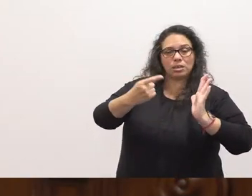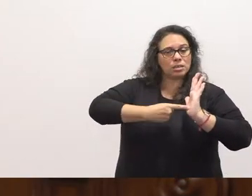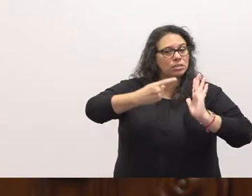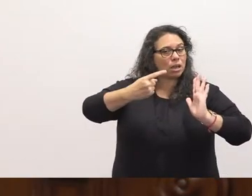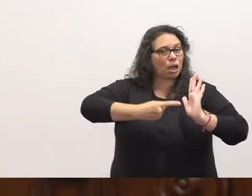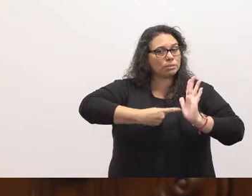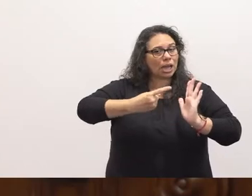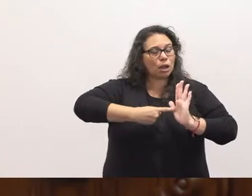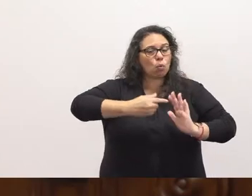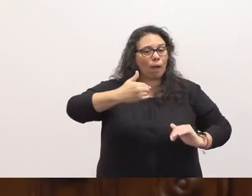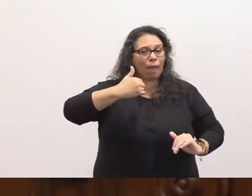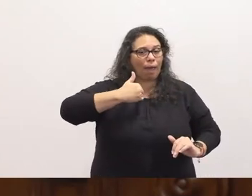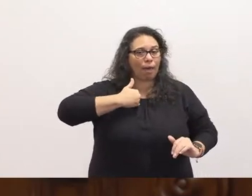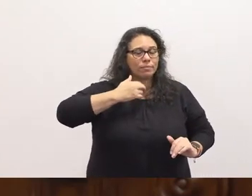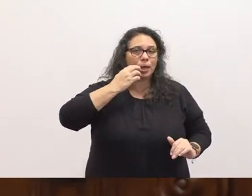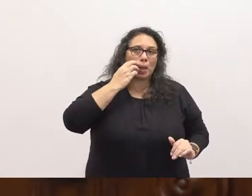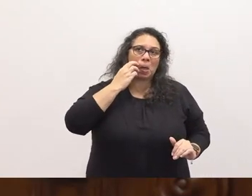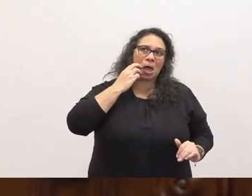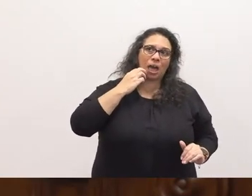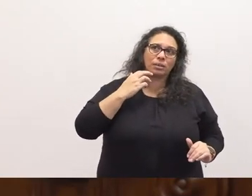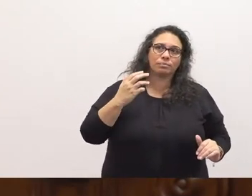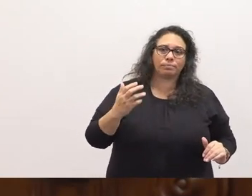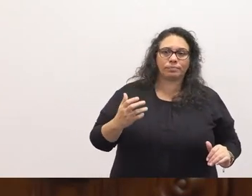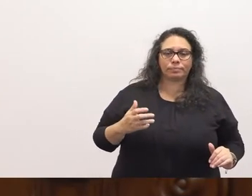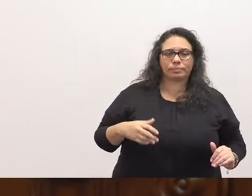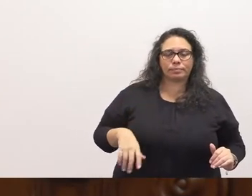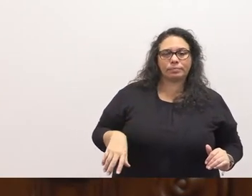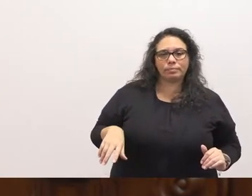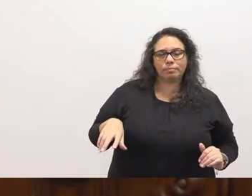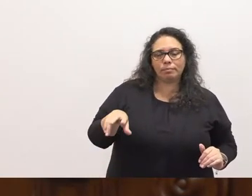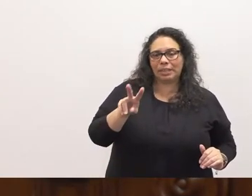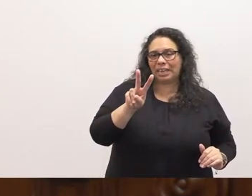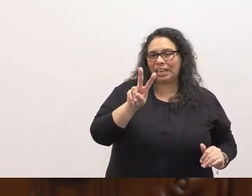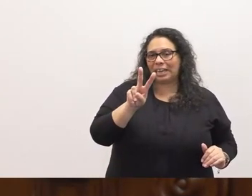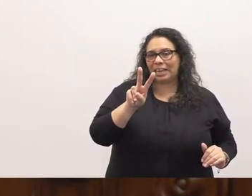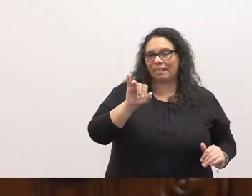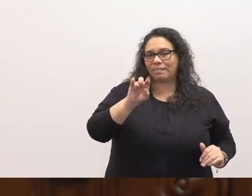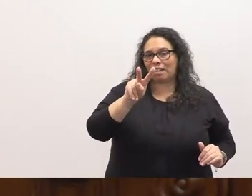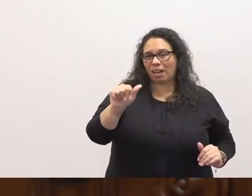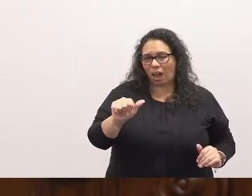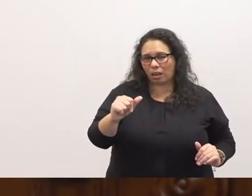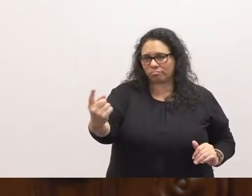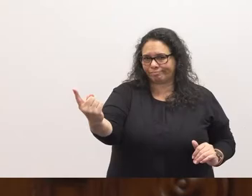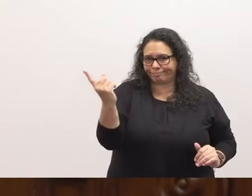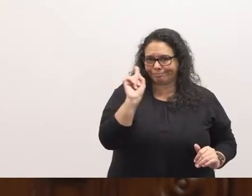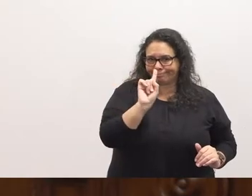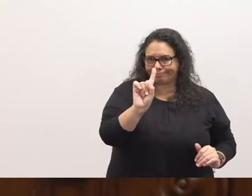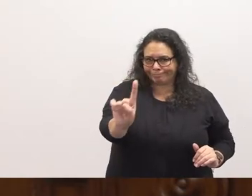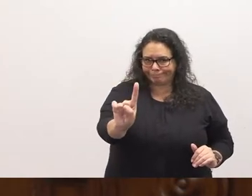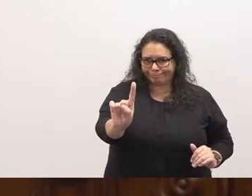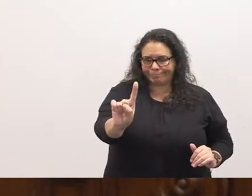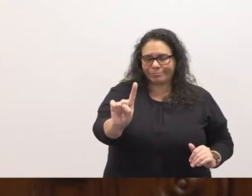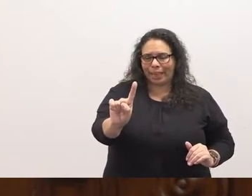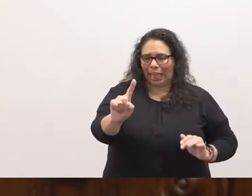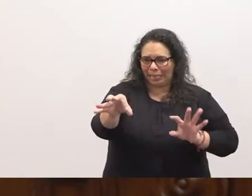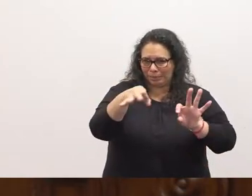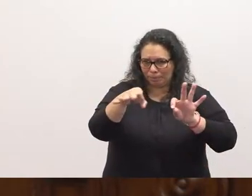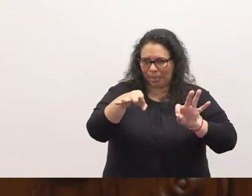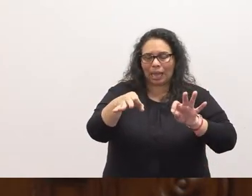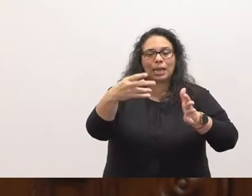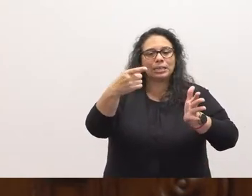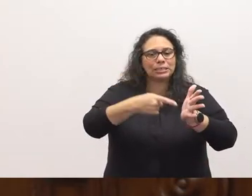have, and maybe Viva, if you wouldn't mind coming to the podium, because sometimes our